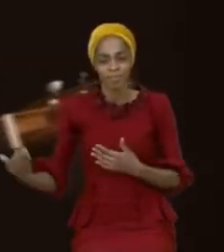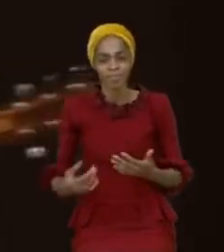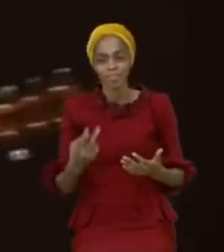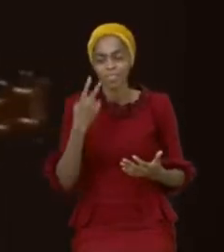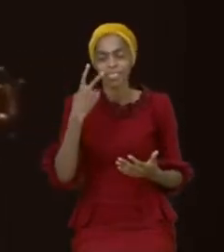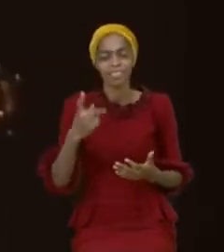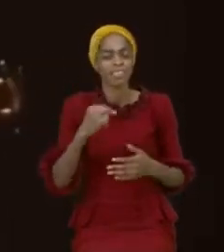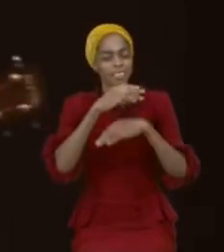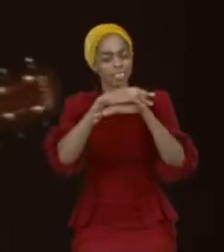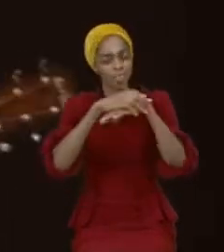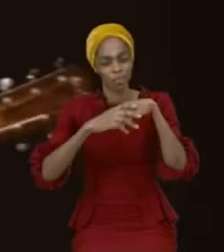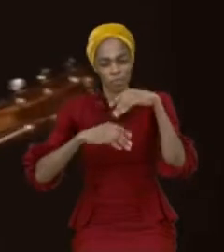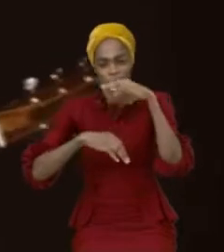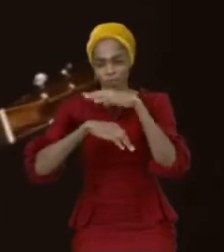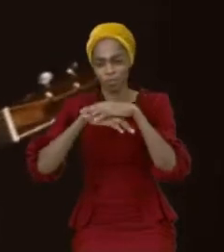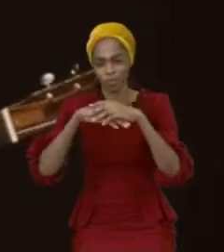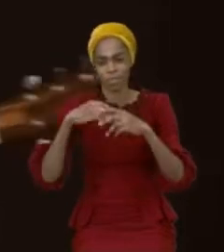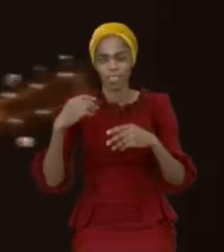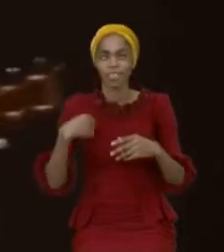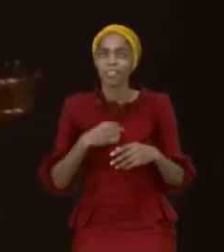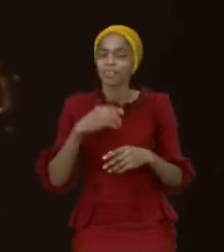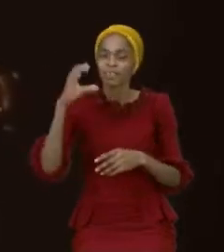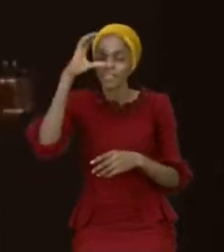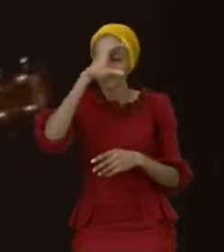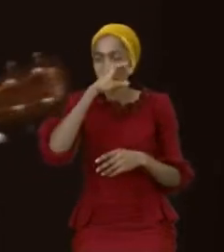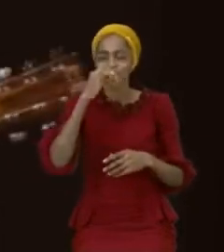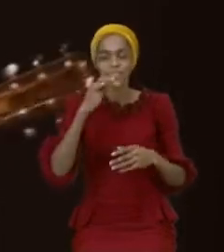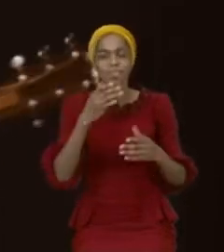hospitality. We seek your goodness and